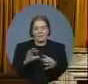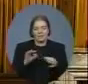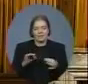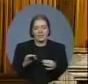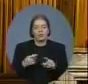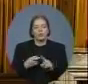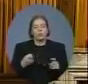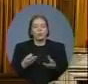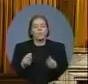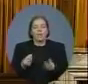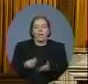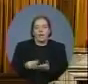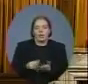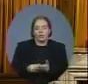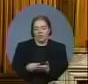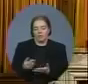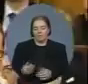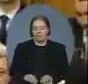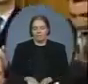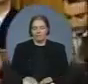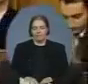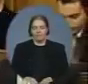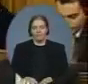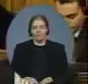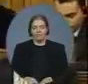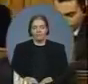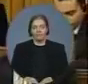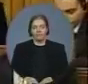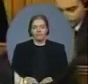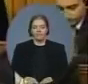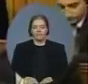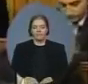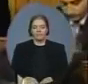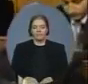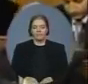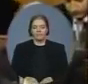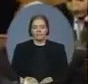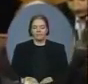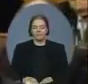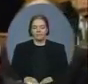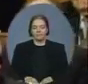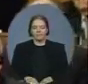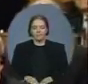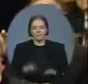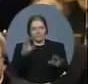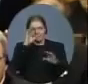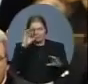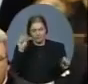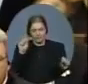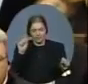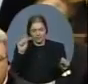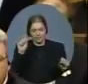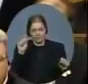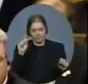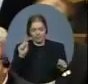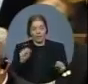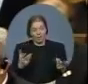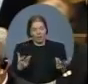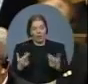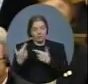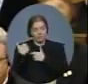King's hands. Mr. Speaker, so much for accountability. The best defense that the industry minister has